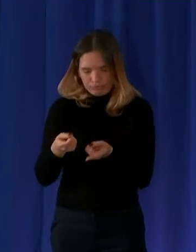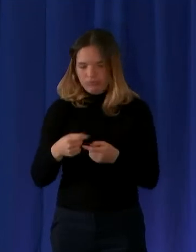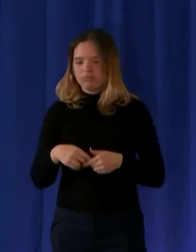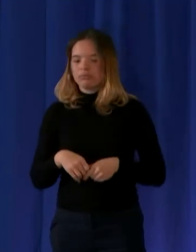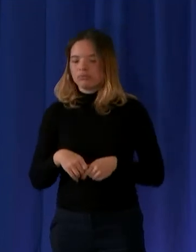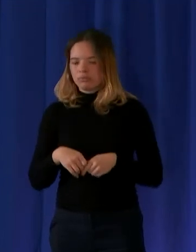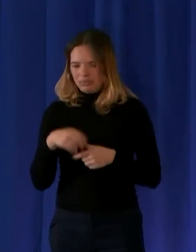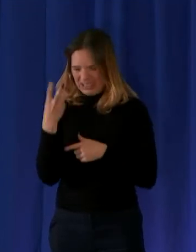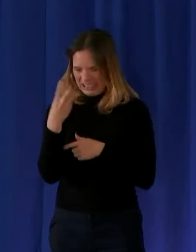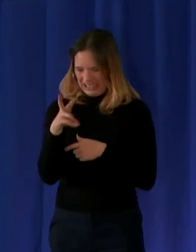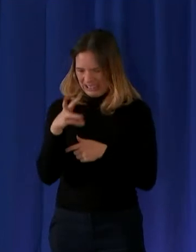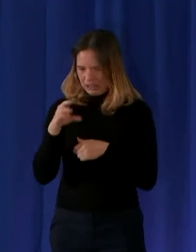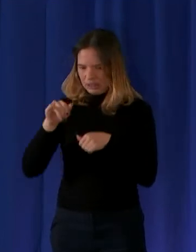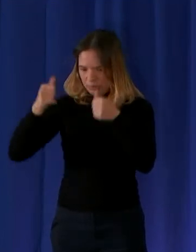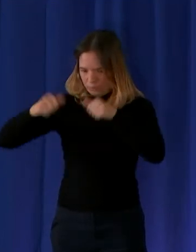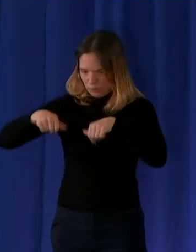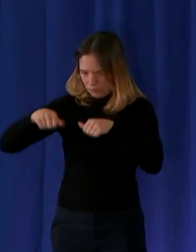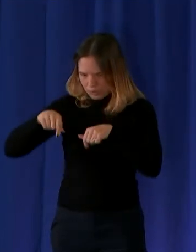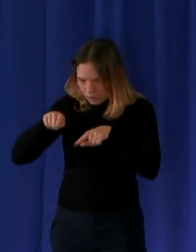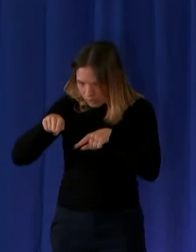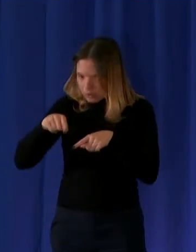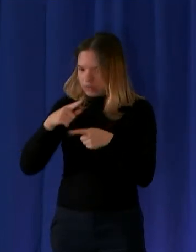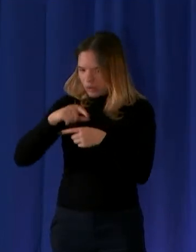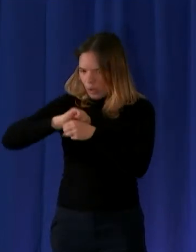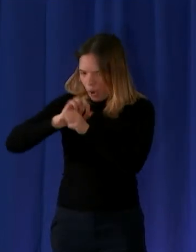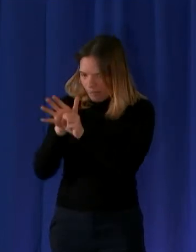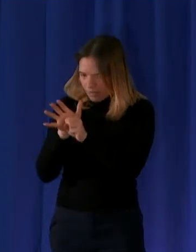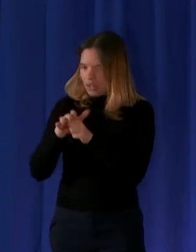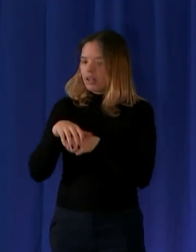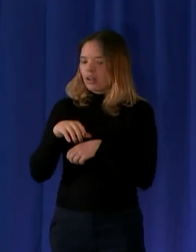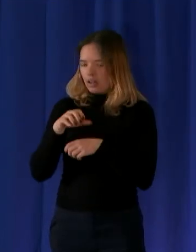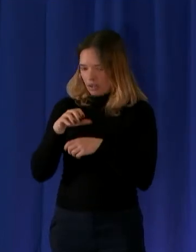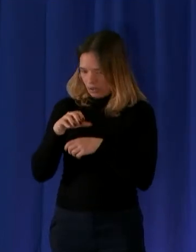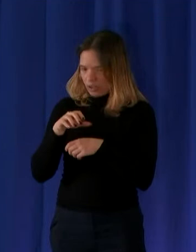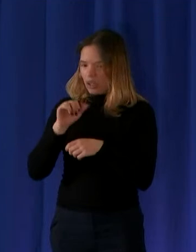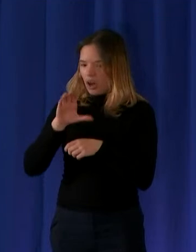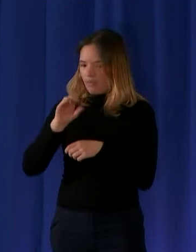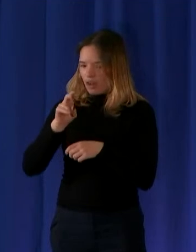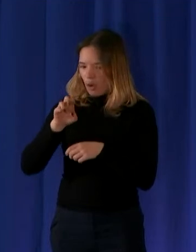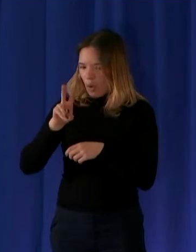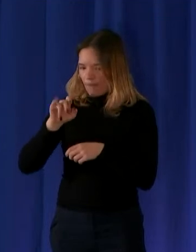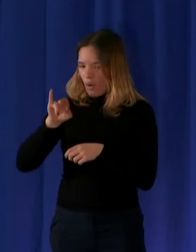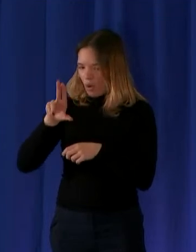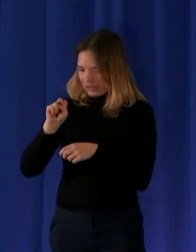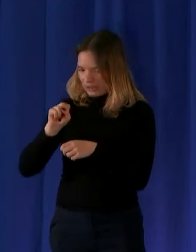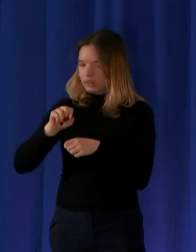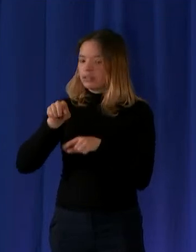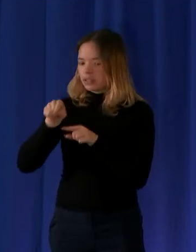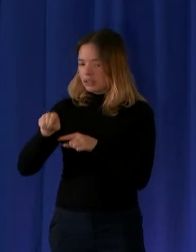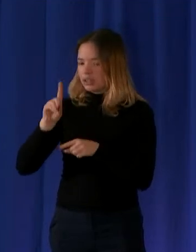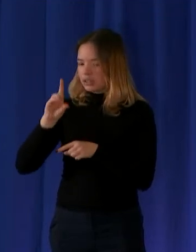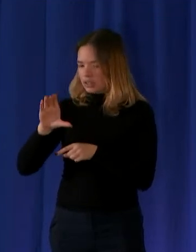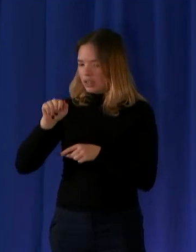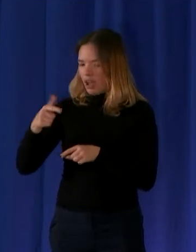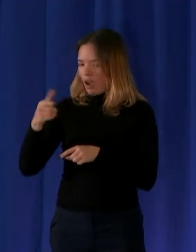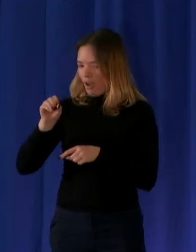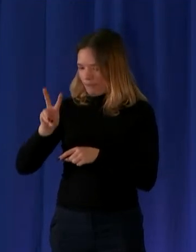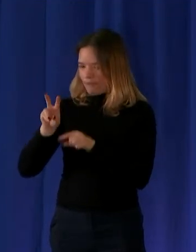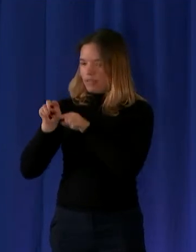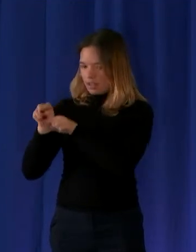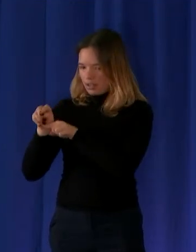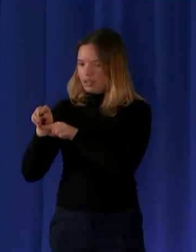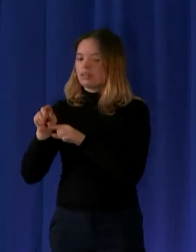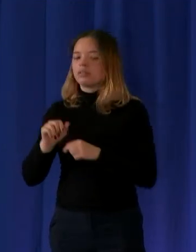key metrics that are posted every day on coronavirus.dc.gov. You will note that 5 of the 6 key metrics